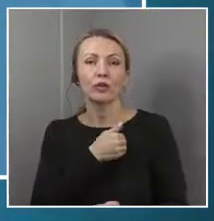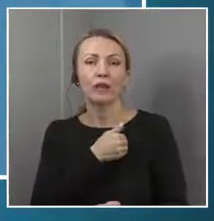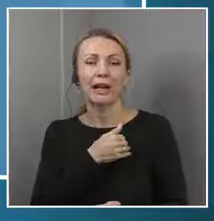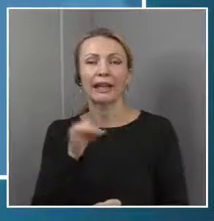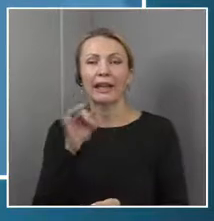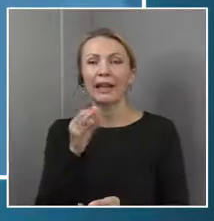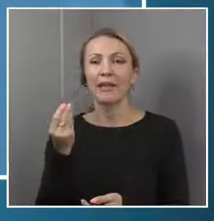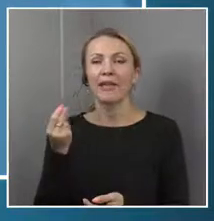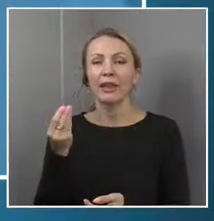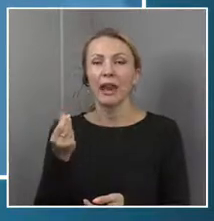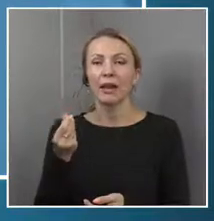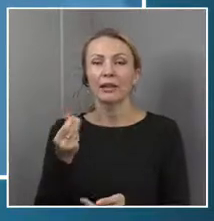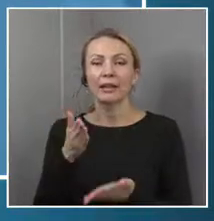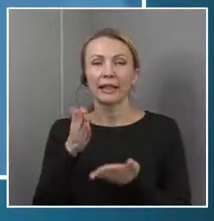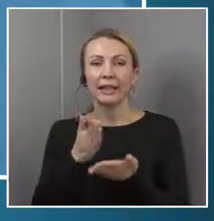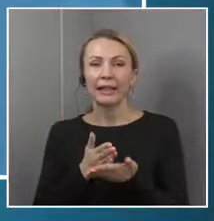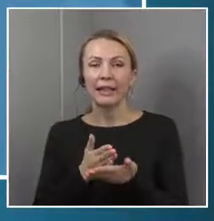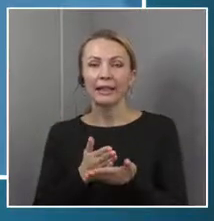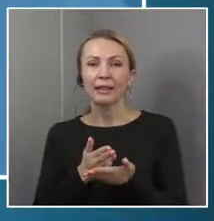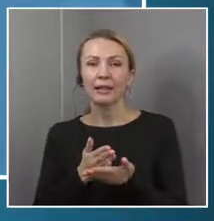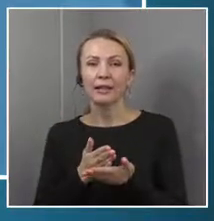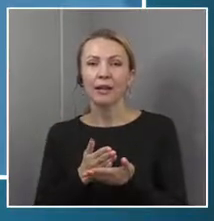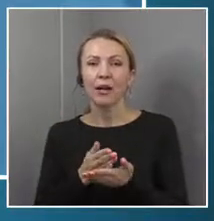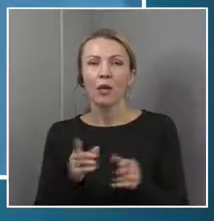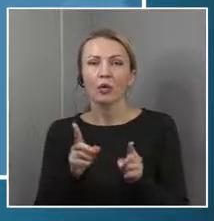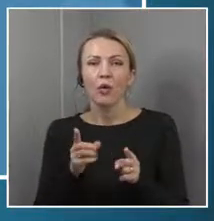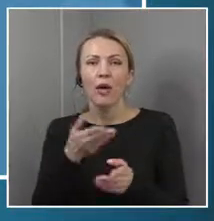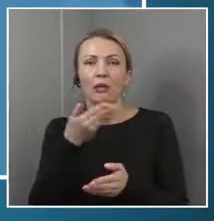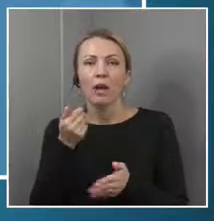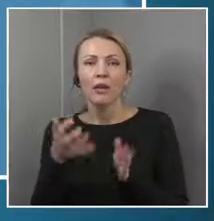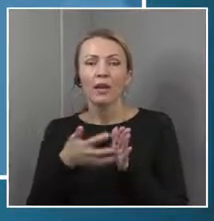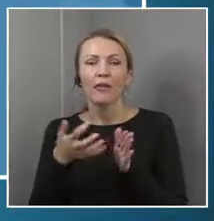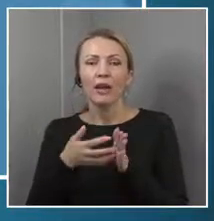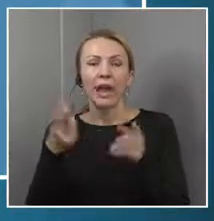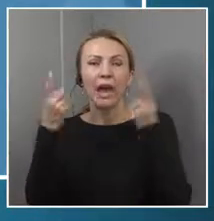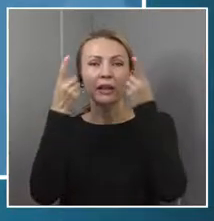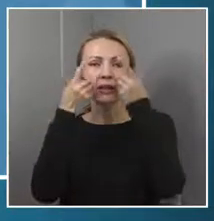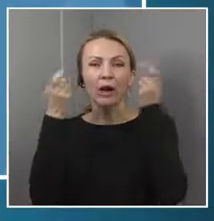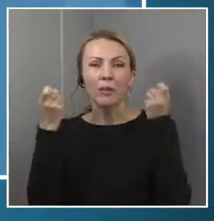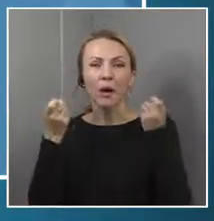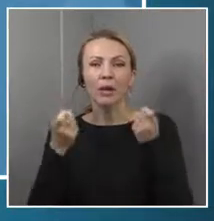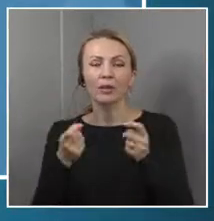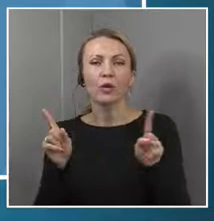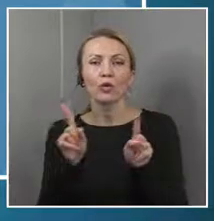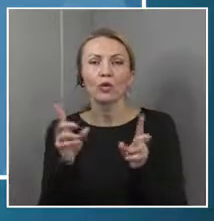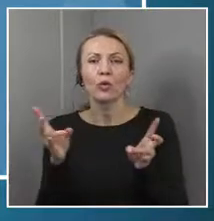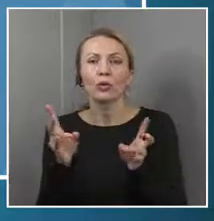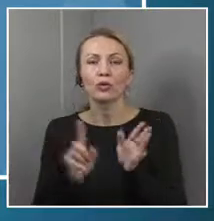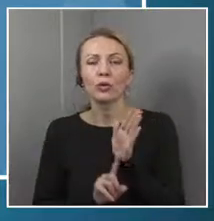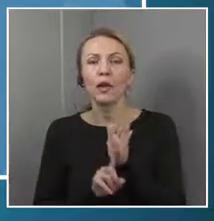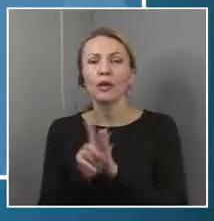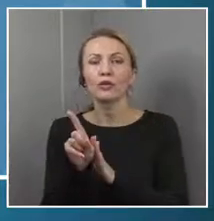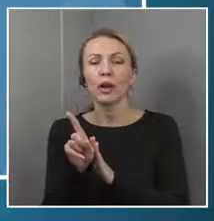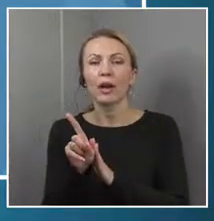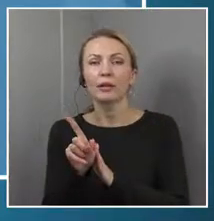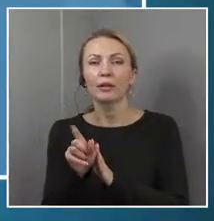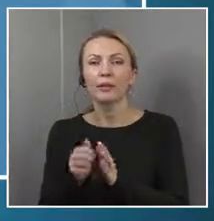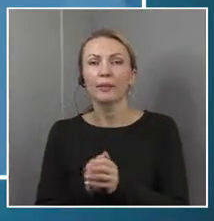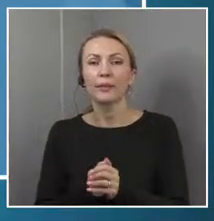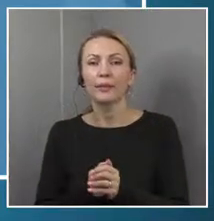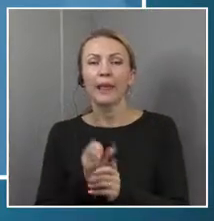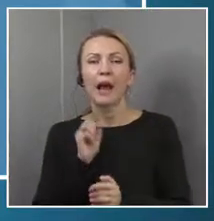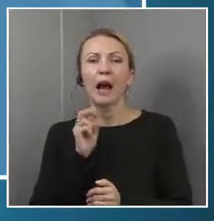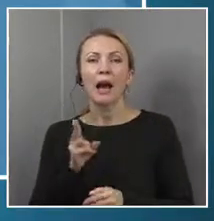important. I think that if you have a wish to collect and you have the ability to collect, you still